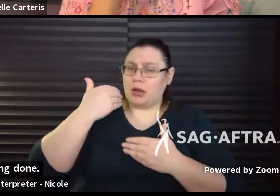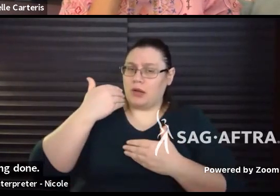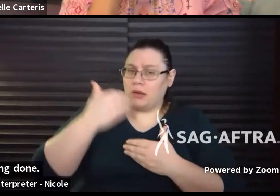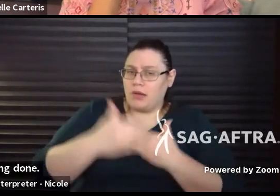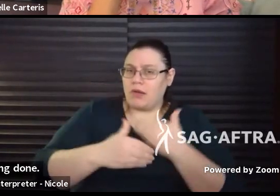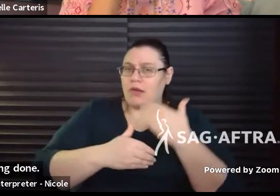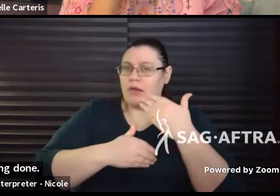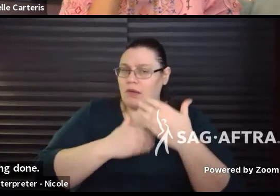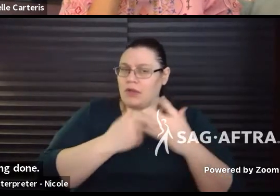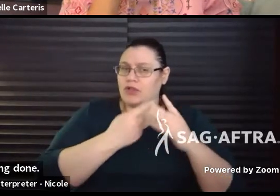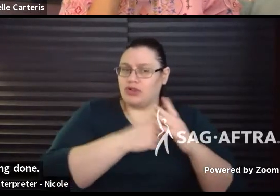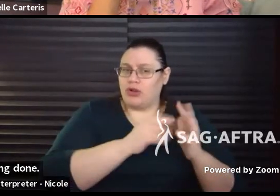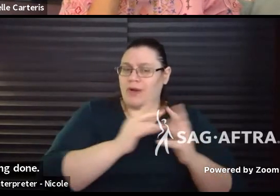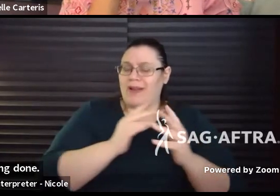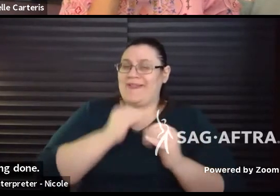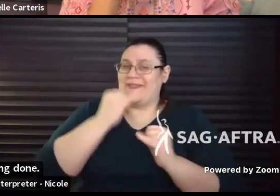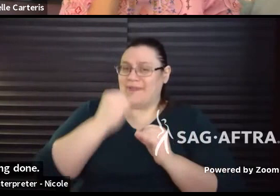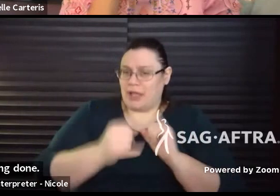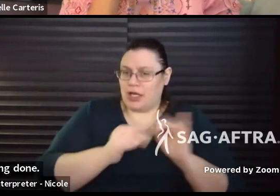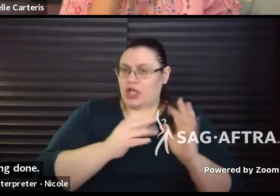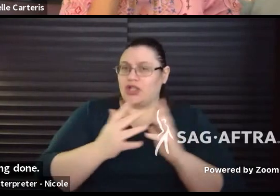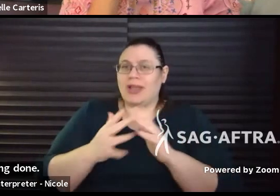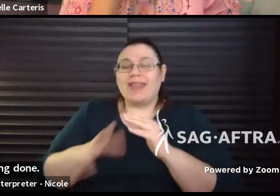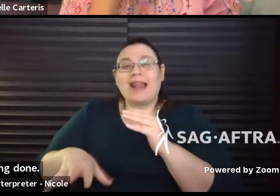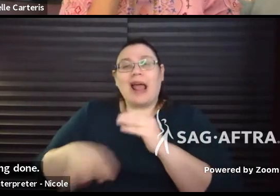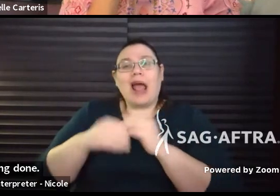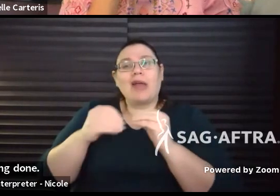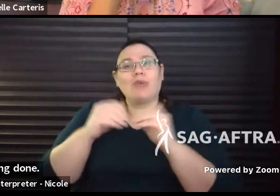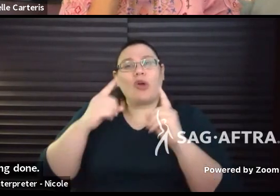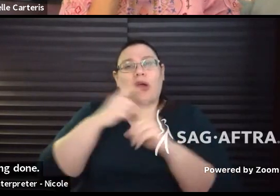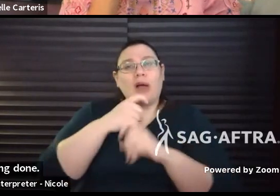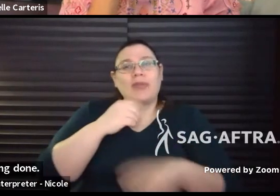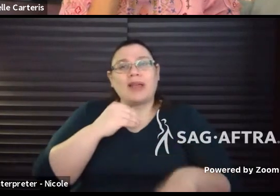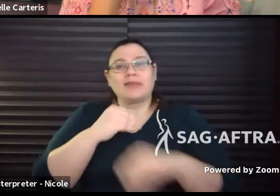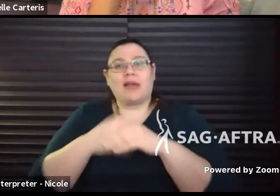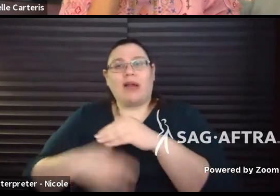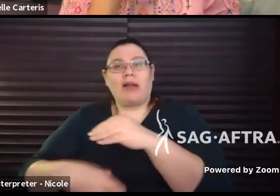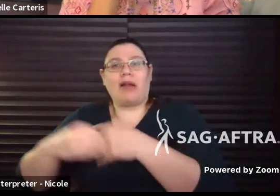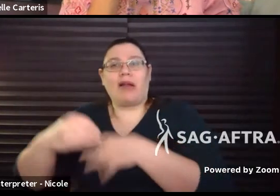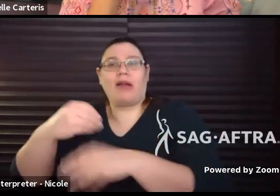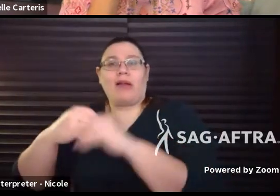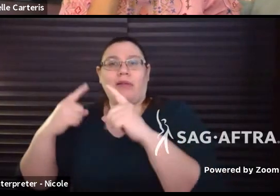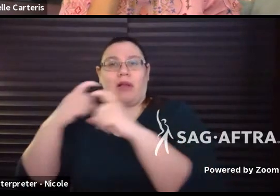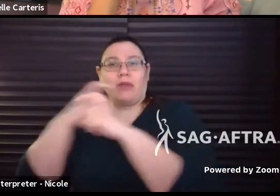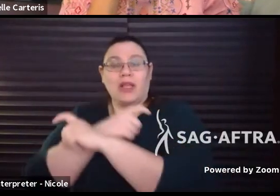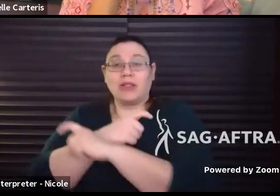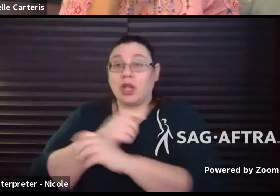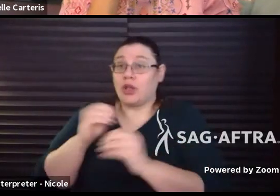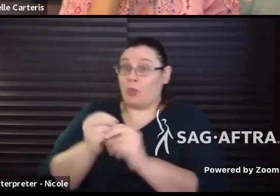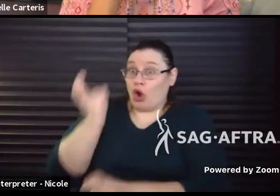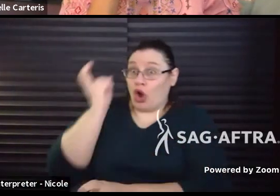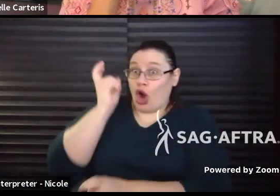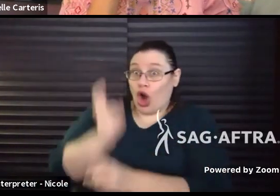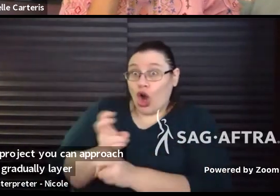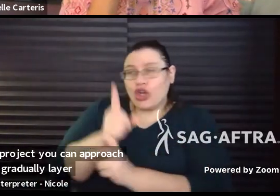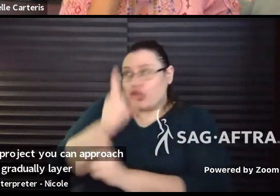that finished and then gradually layer complexity, the harder the project is you try and make it, the more frustrating it's going to be initially.